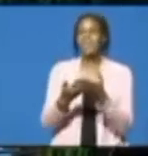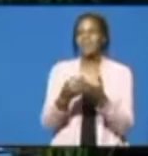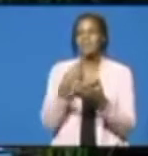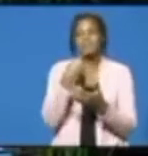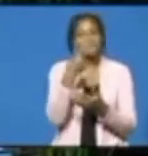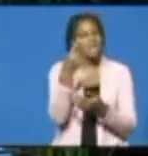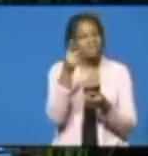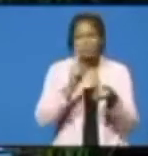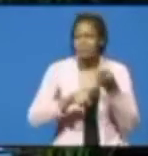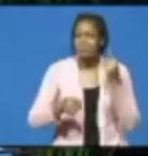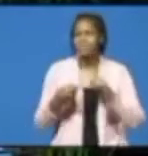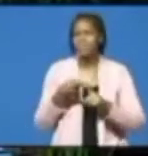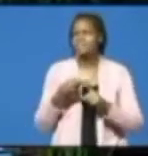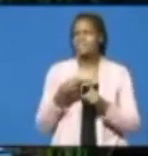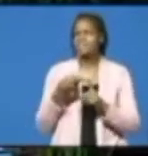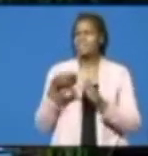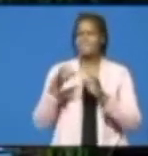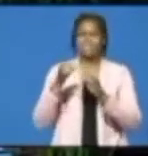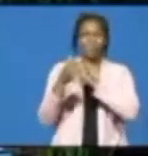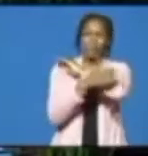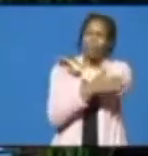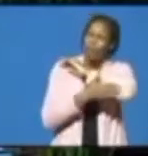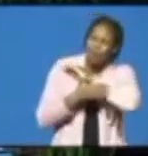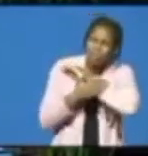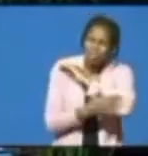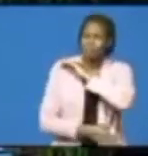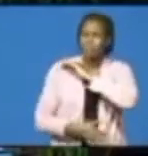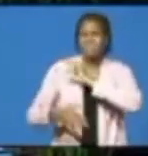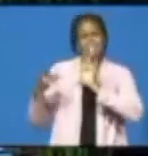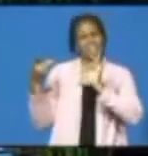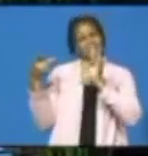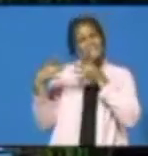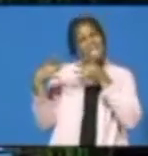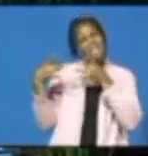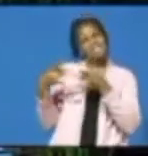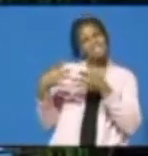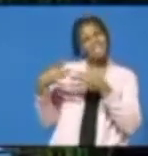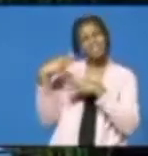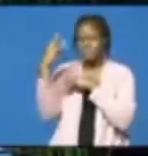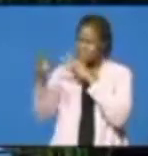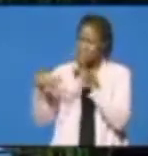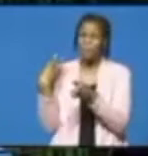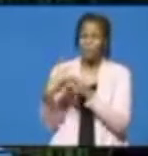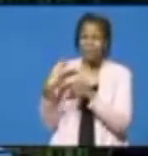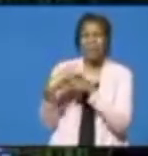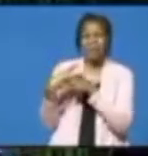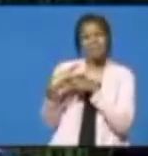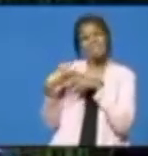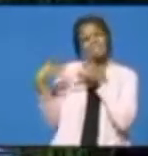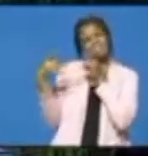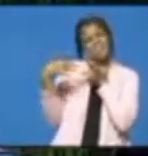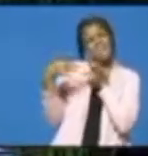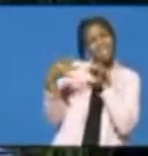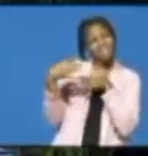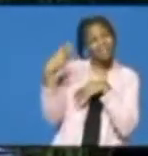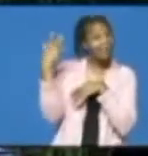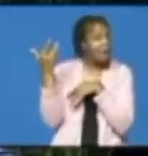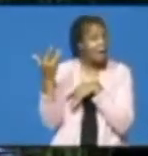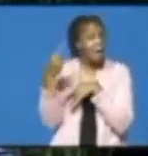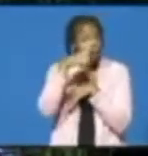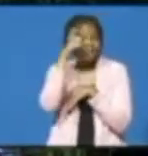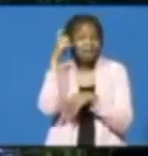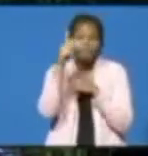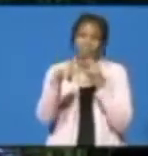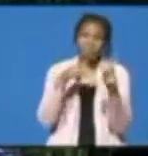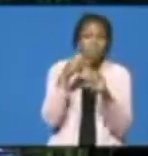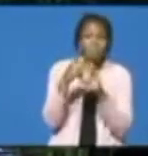that the country is affected, the world is affected, because people